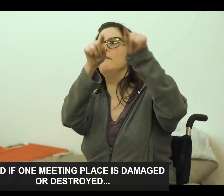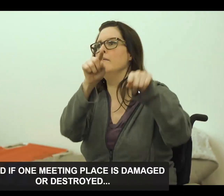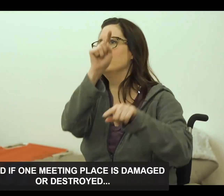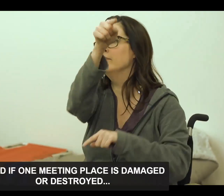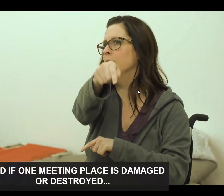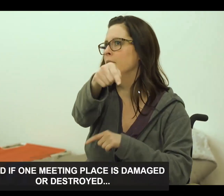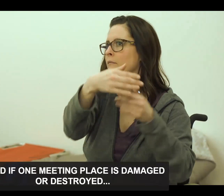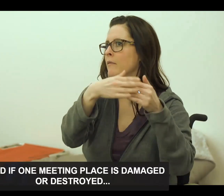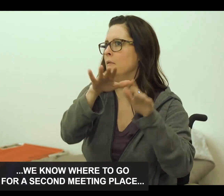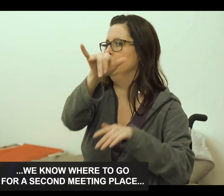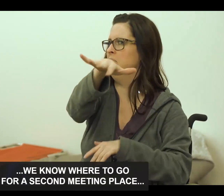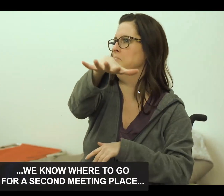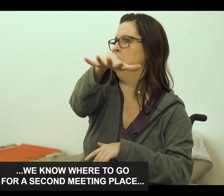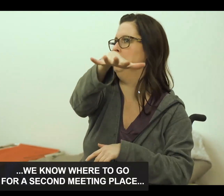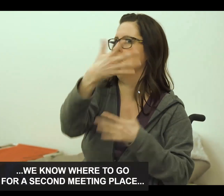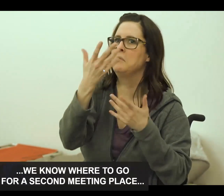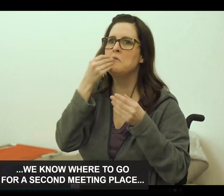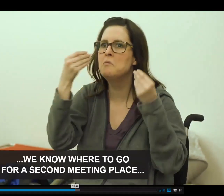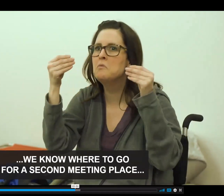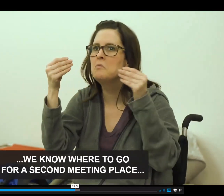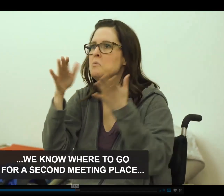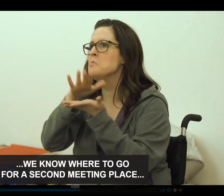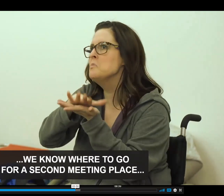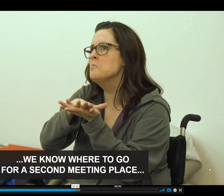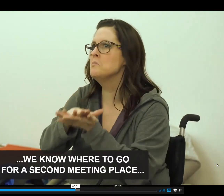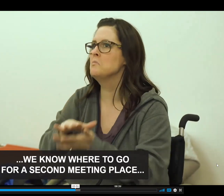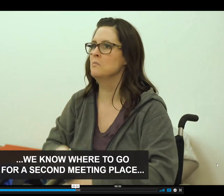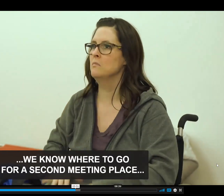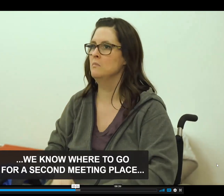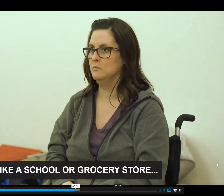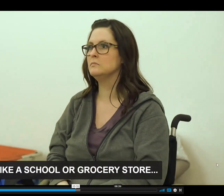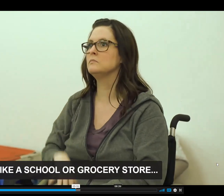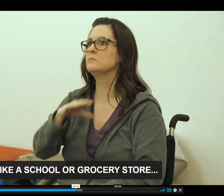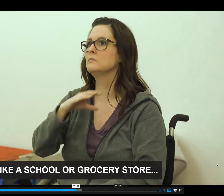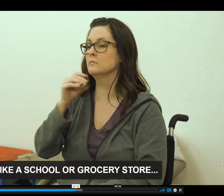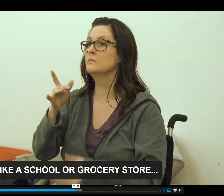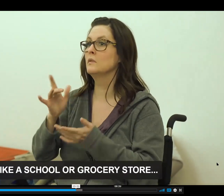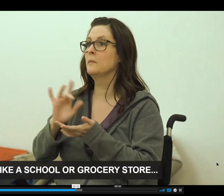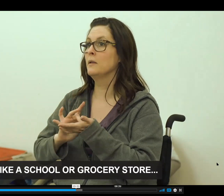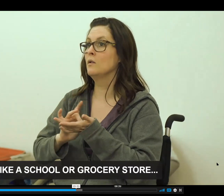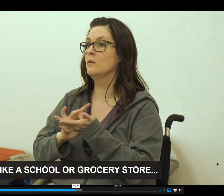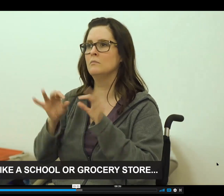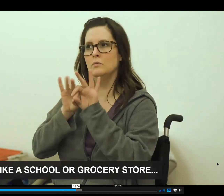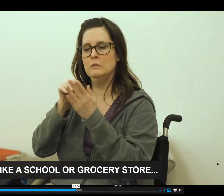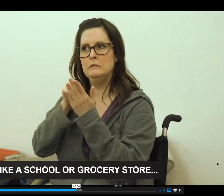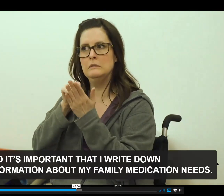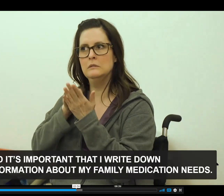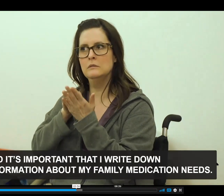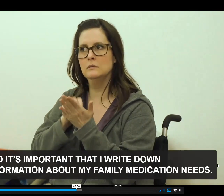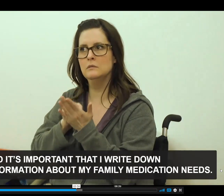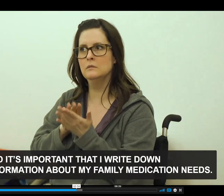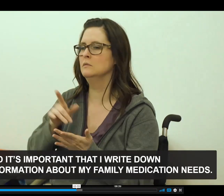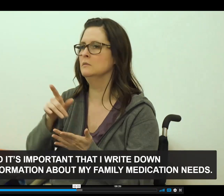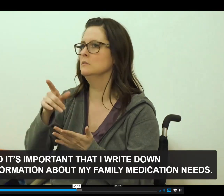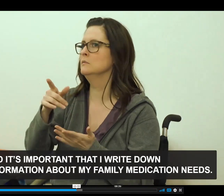we know where to go for the second meeting place, like a school or a grocery store. And it's important that I write